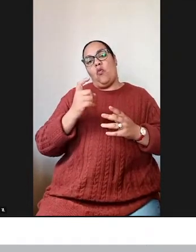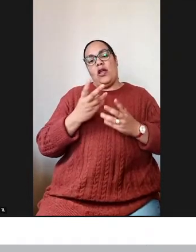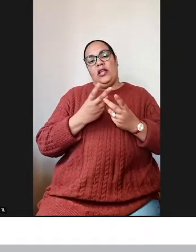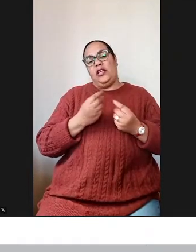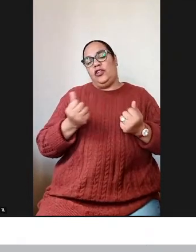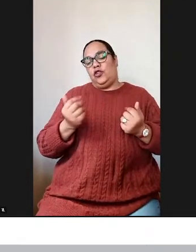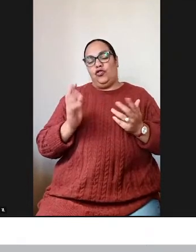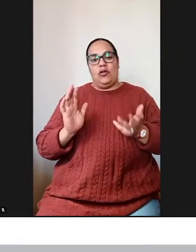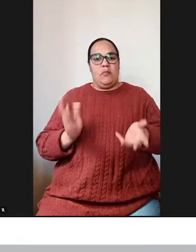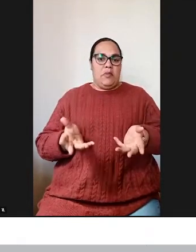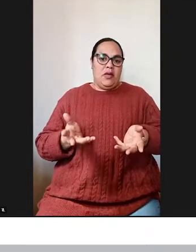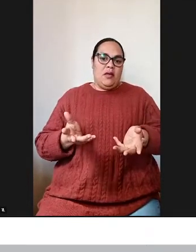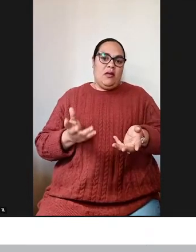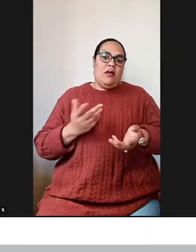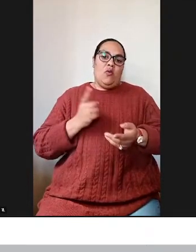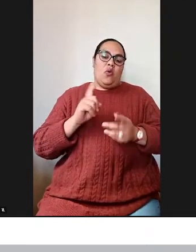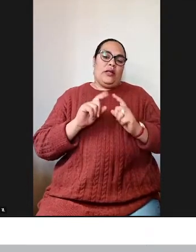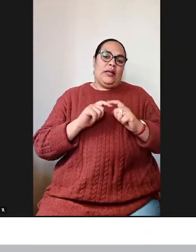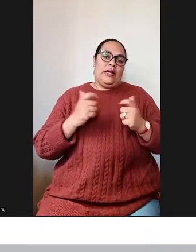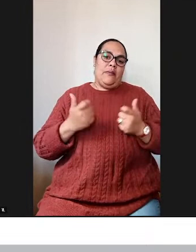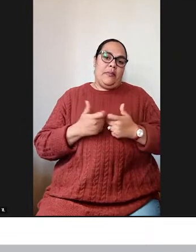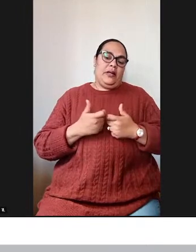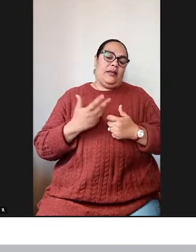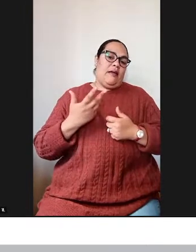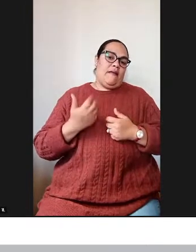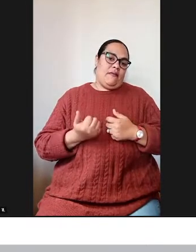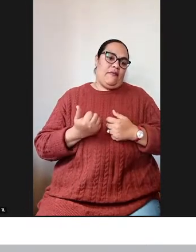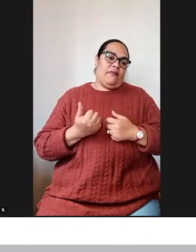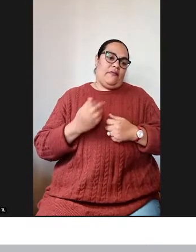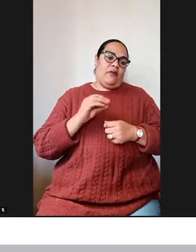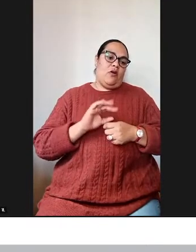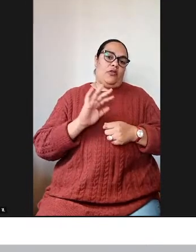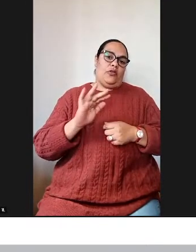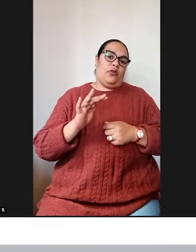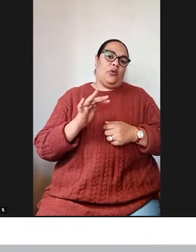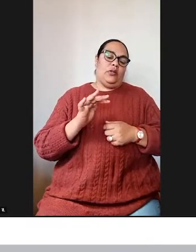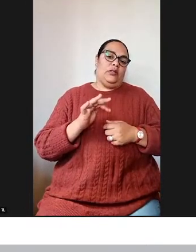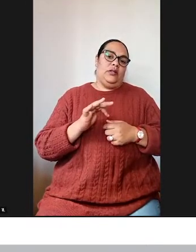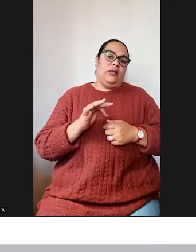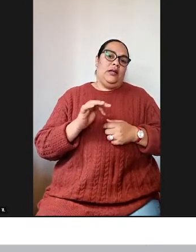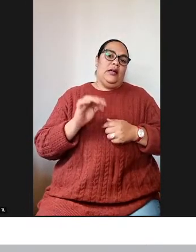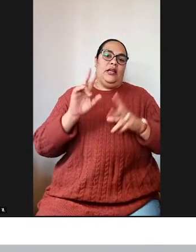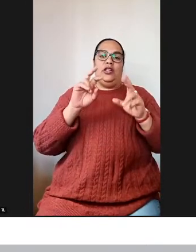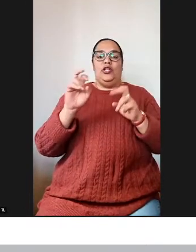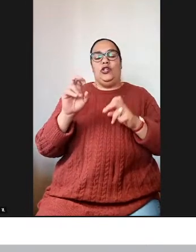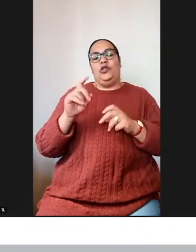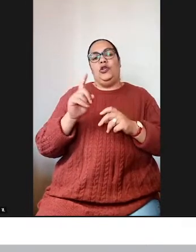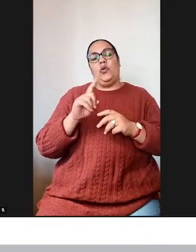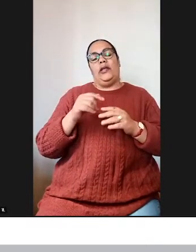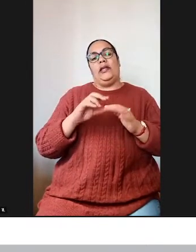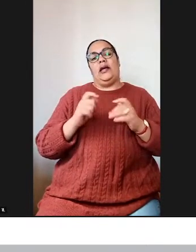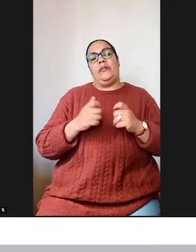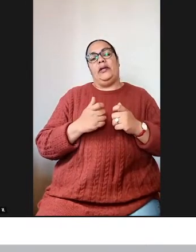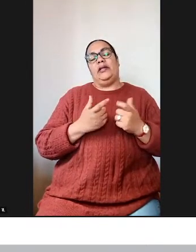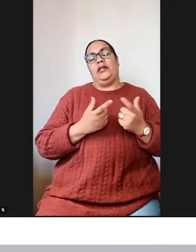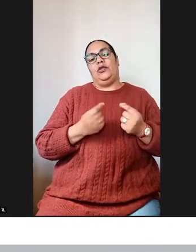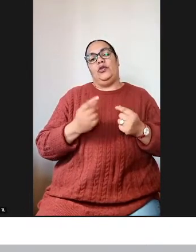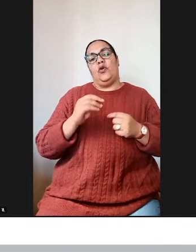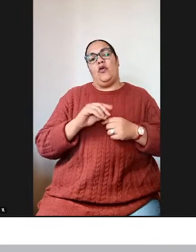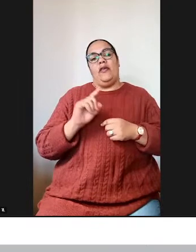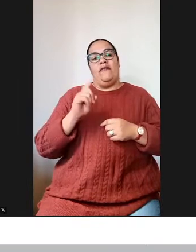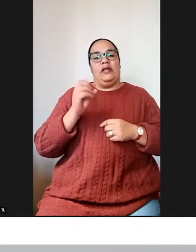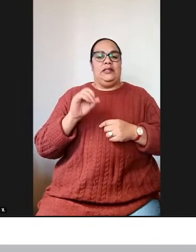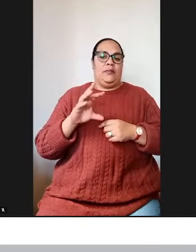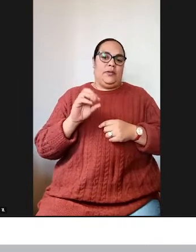that the committee sits on that cyber attack issue, which I believe that the committee did sit on the 1st of